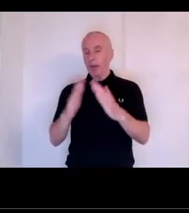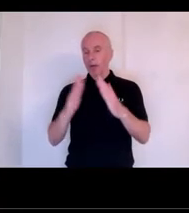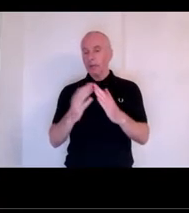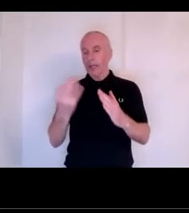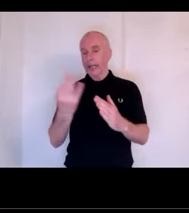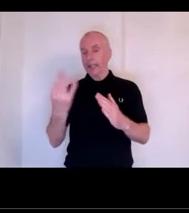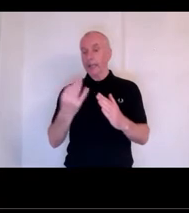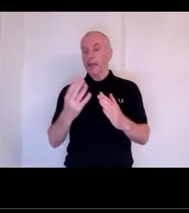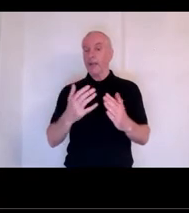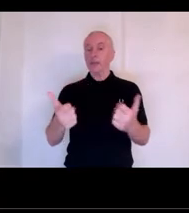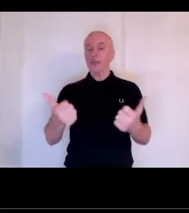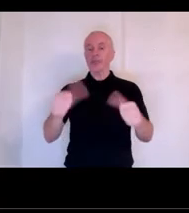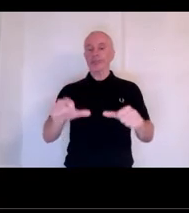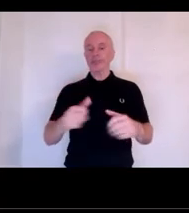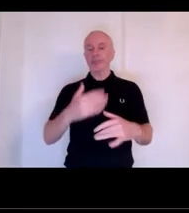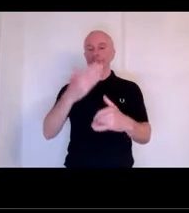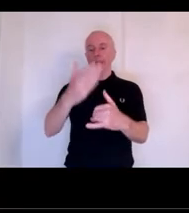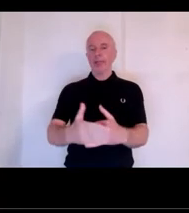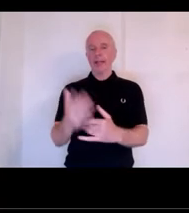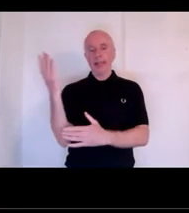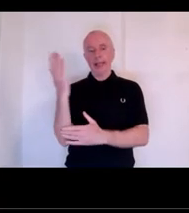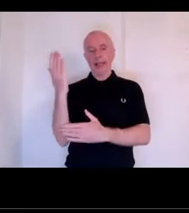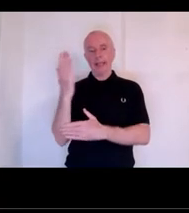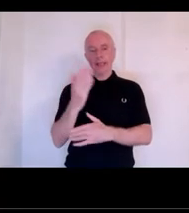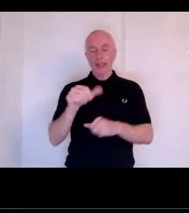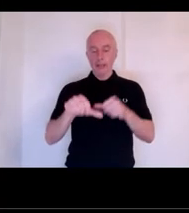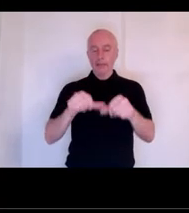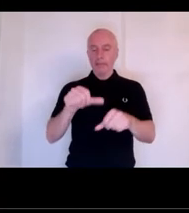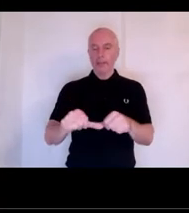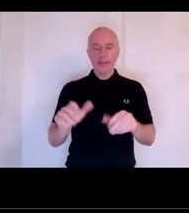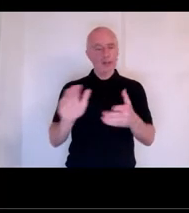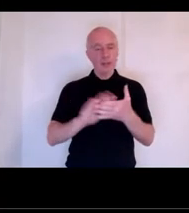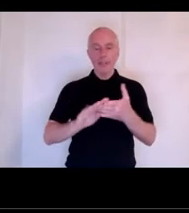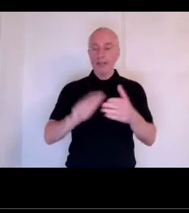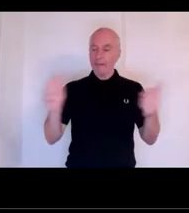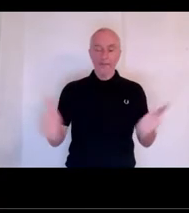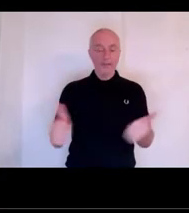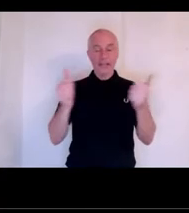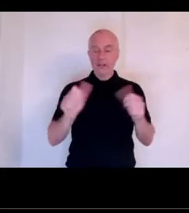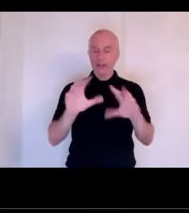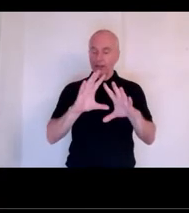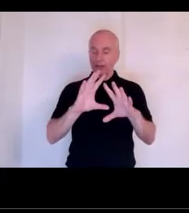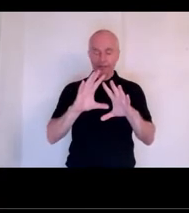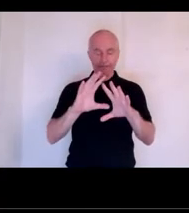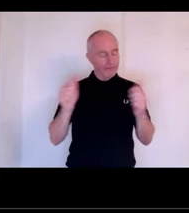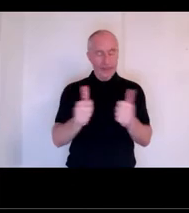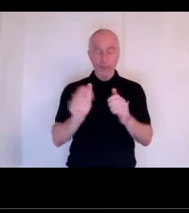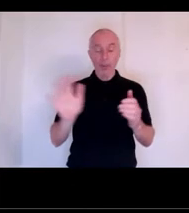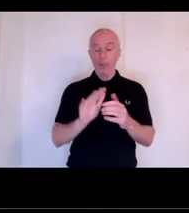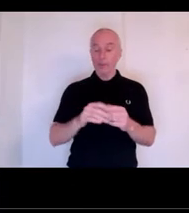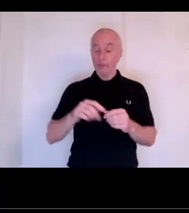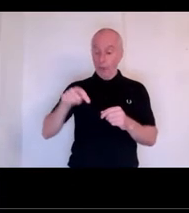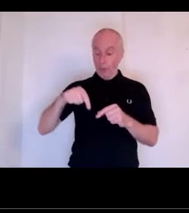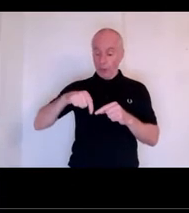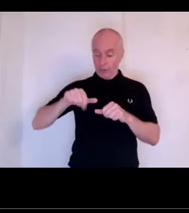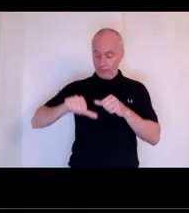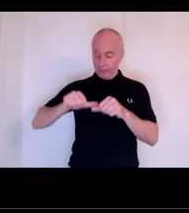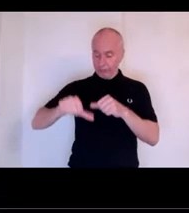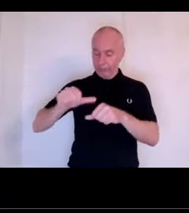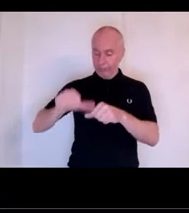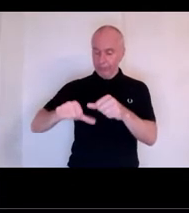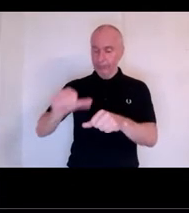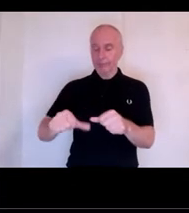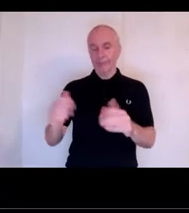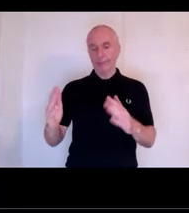our final lecture of the programme. It's not the final one ever hopefully, I'm sure it won't be, but it will be for this particular programme and that